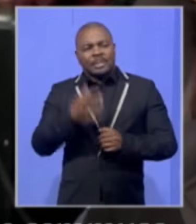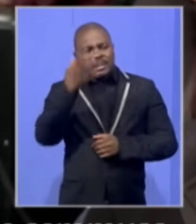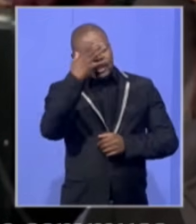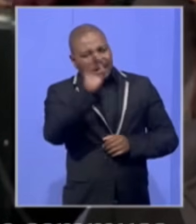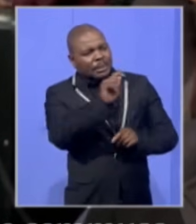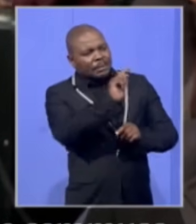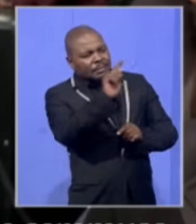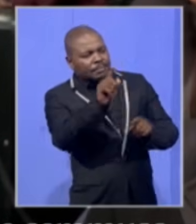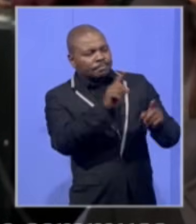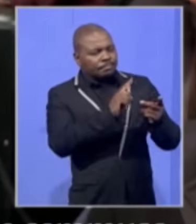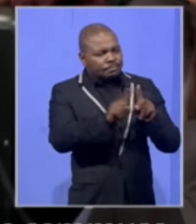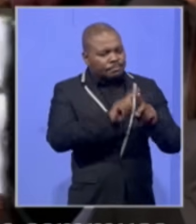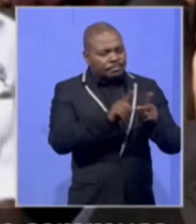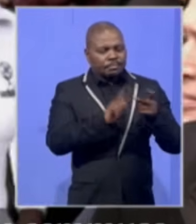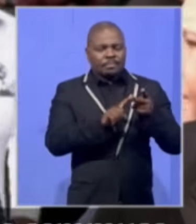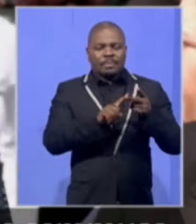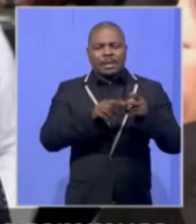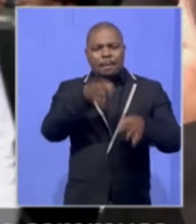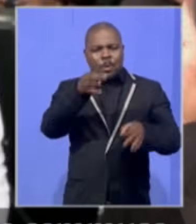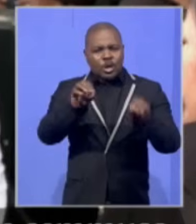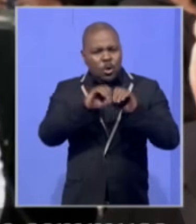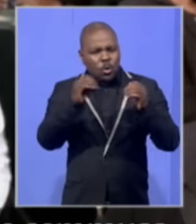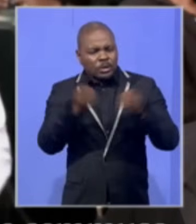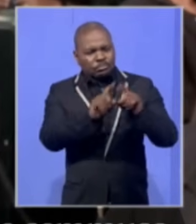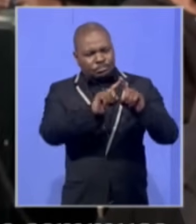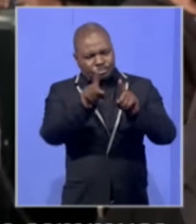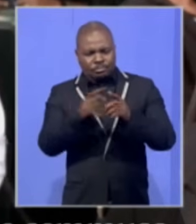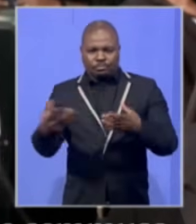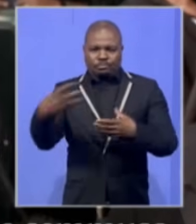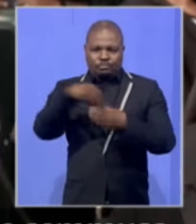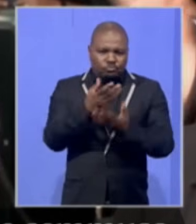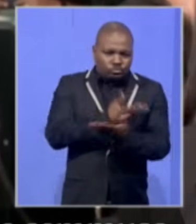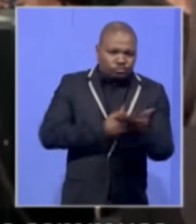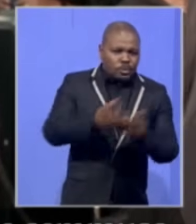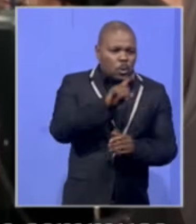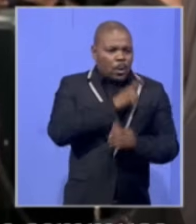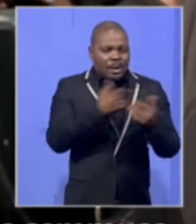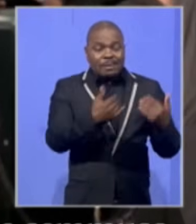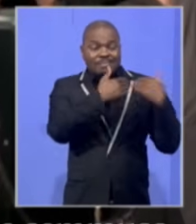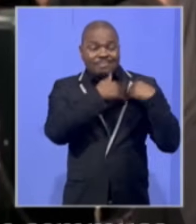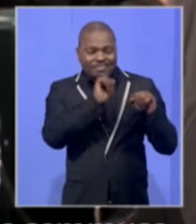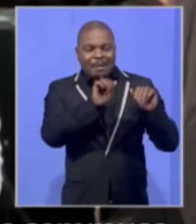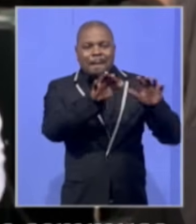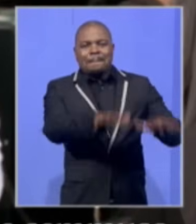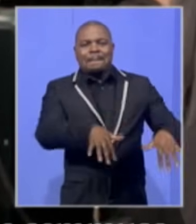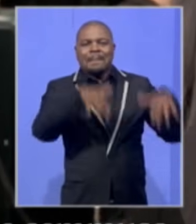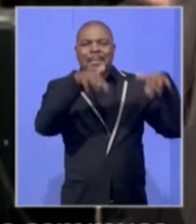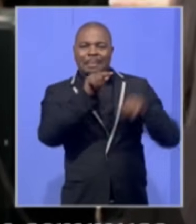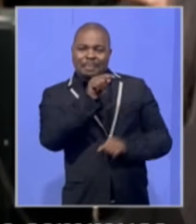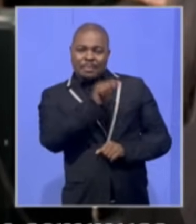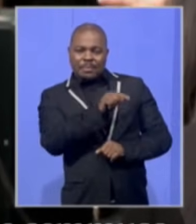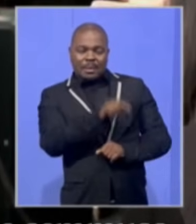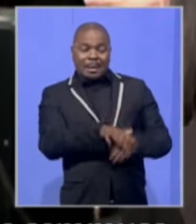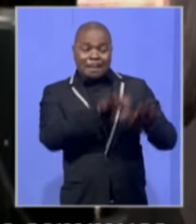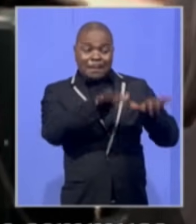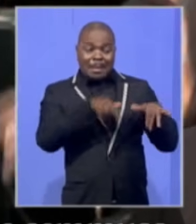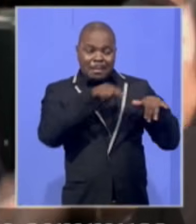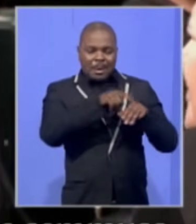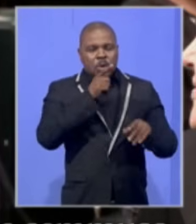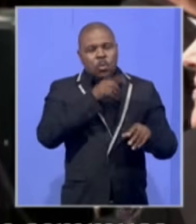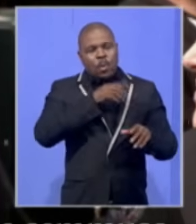with various political parties, because it is now in the hands of Parliament, and Parliament is the one that is going to be